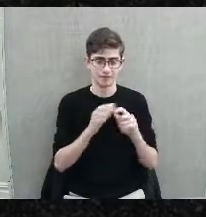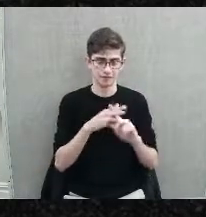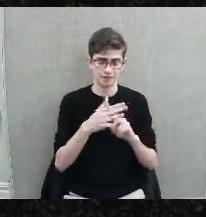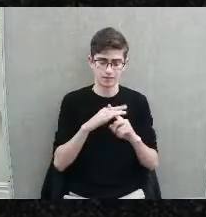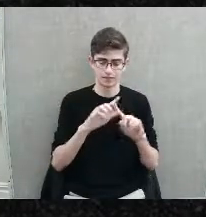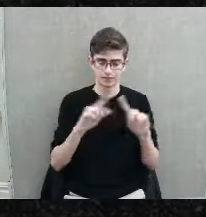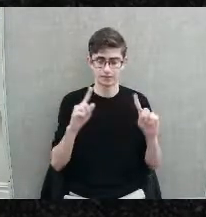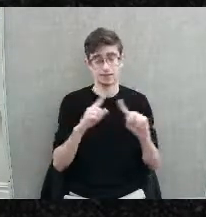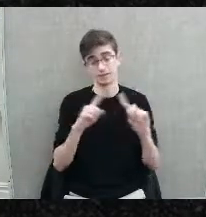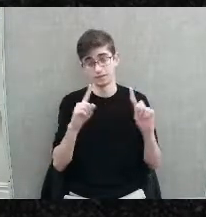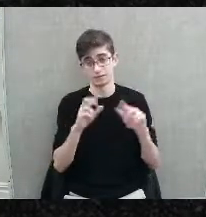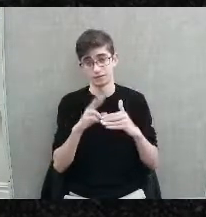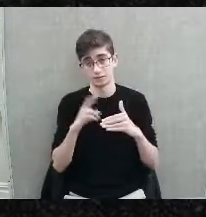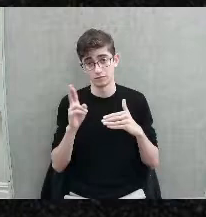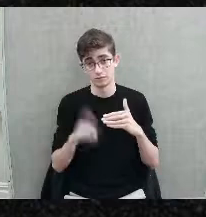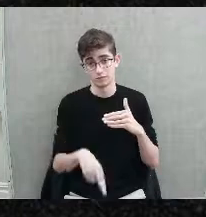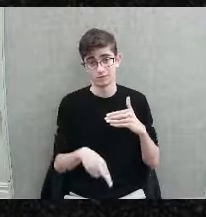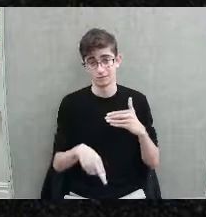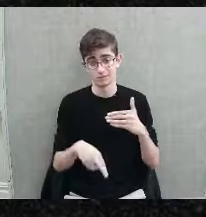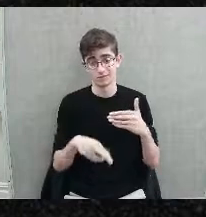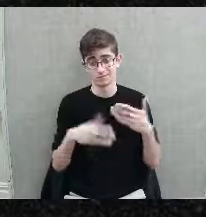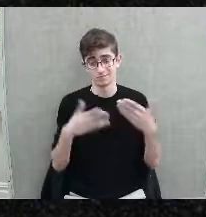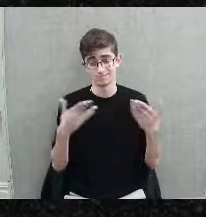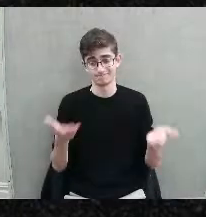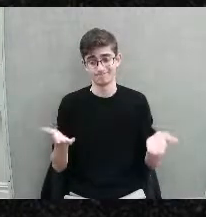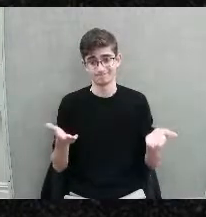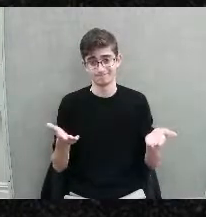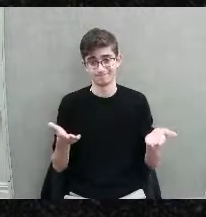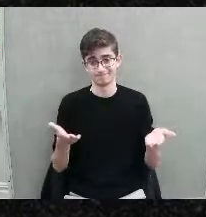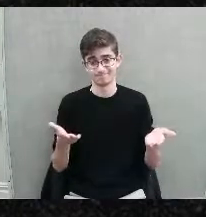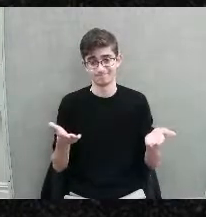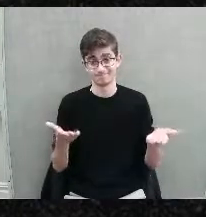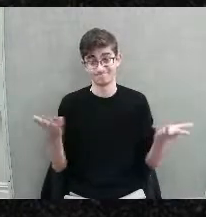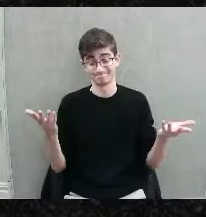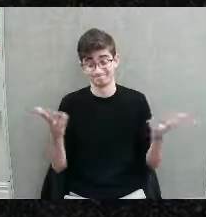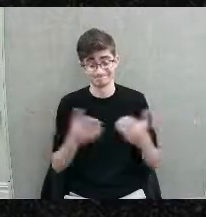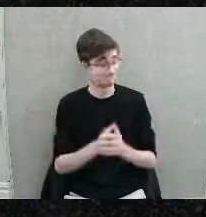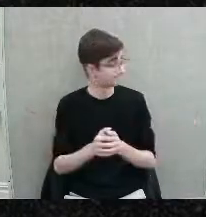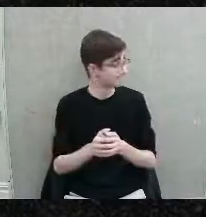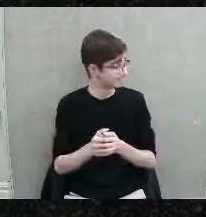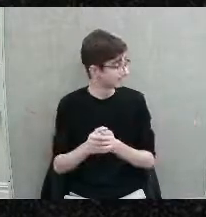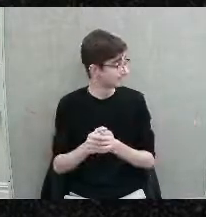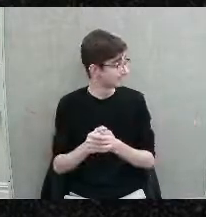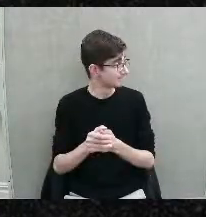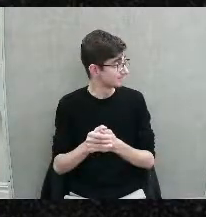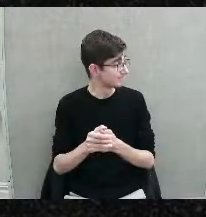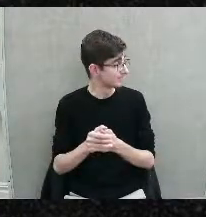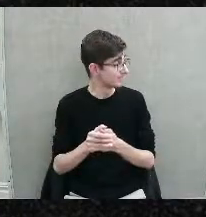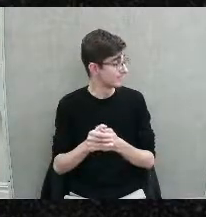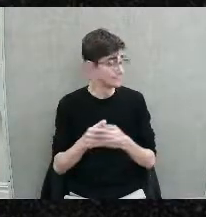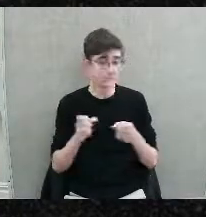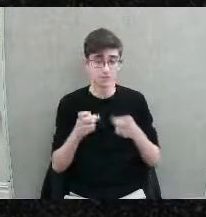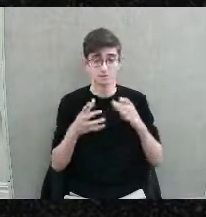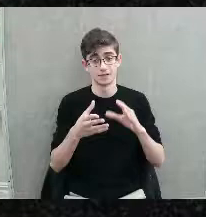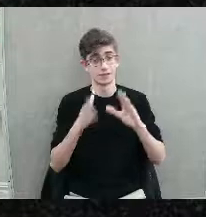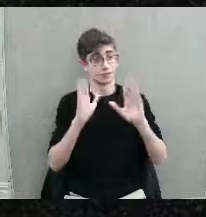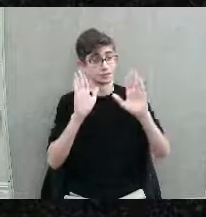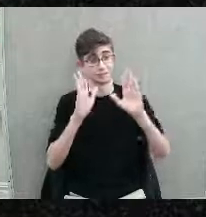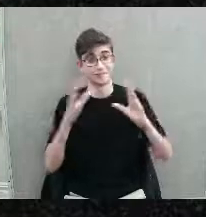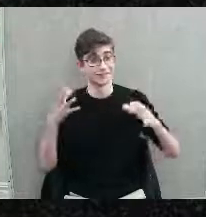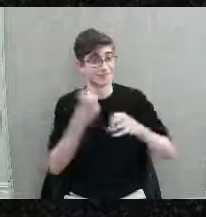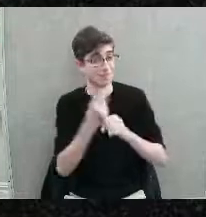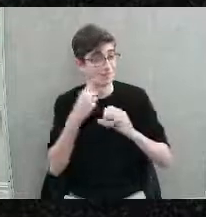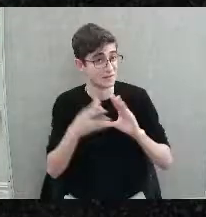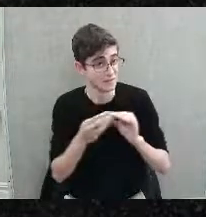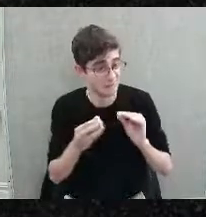results kind of are sadly often the same. And I think that's a great summary for the book. So